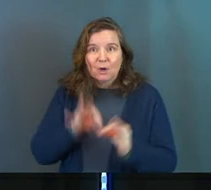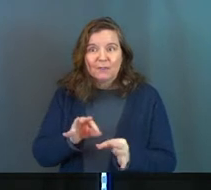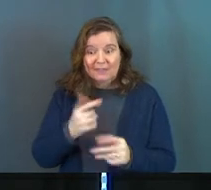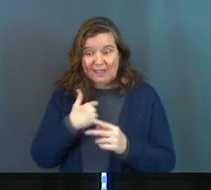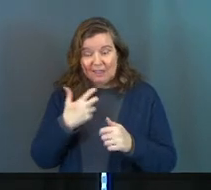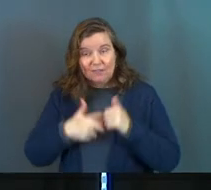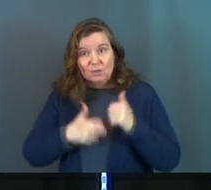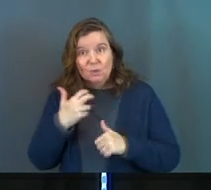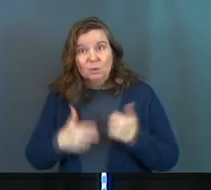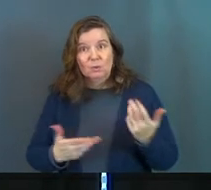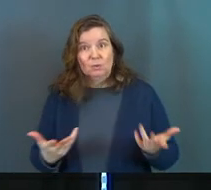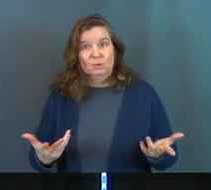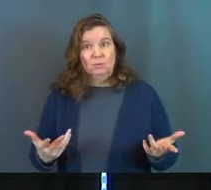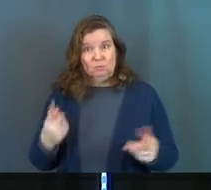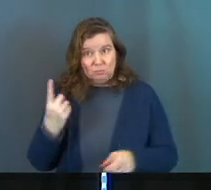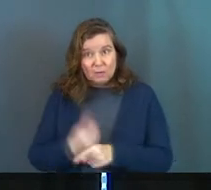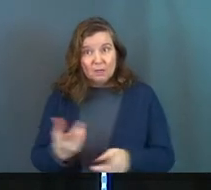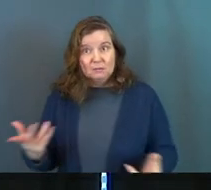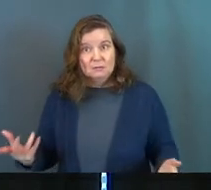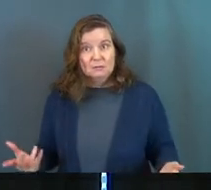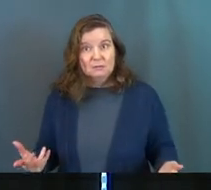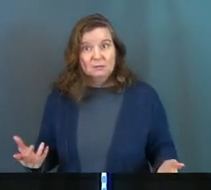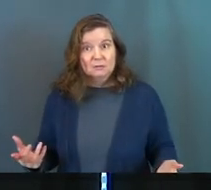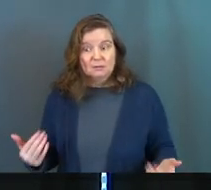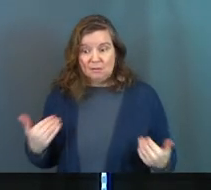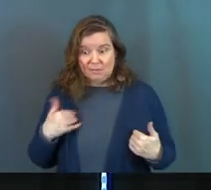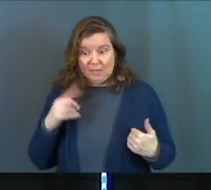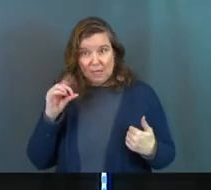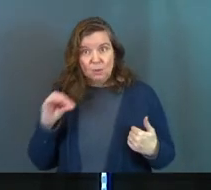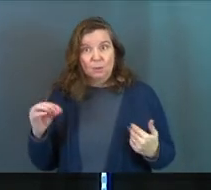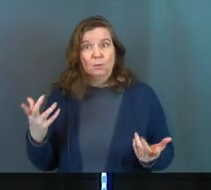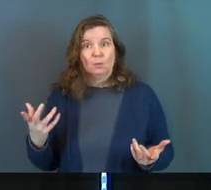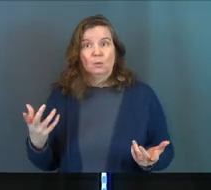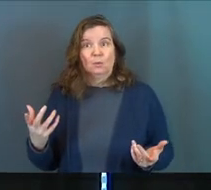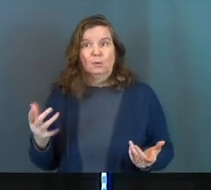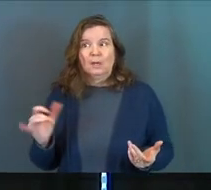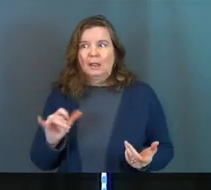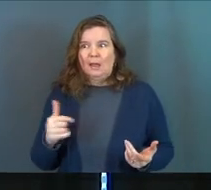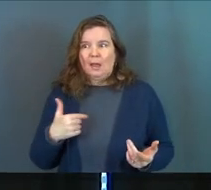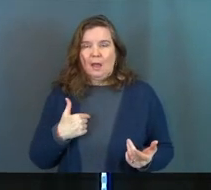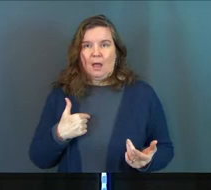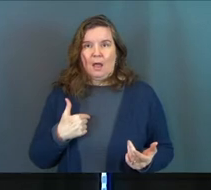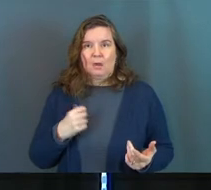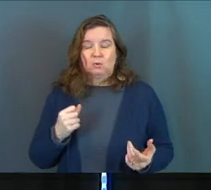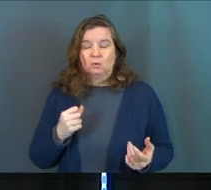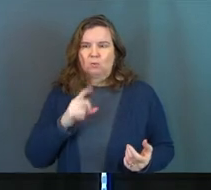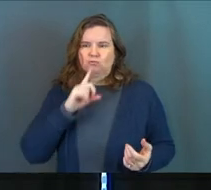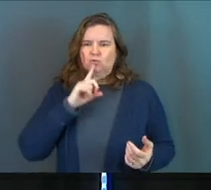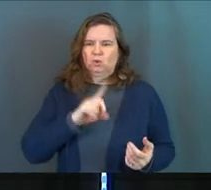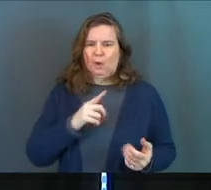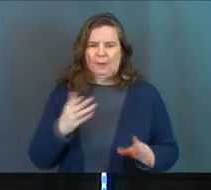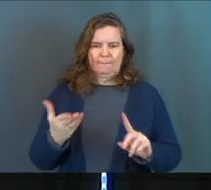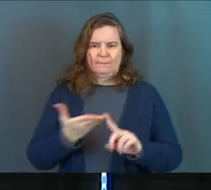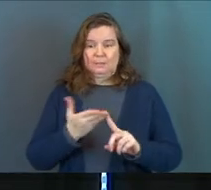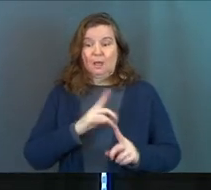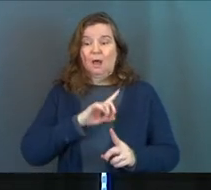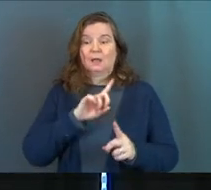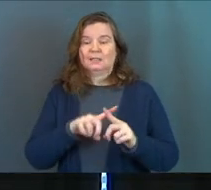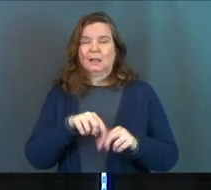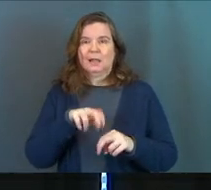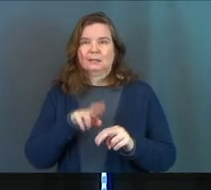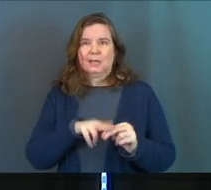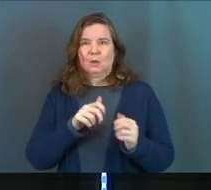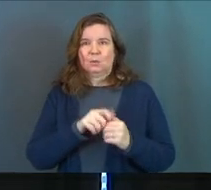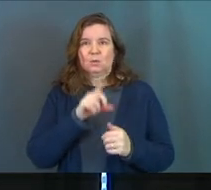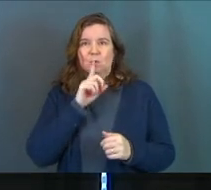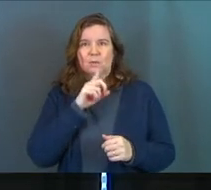issues. Right? They do. It's like, I was so sure until I sat